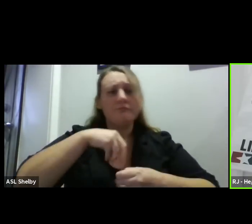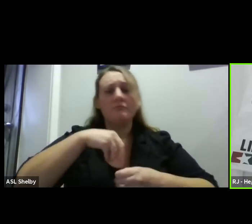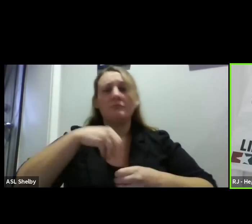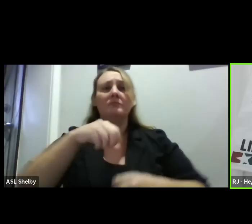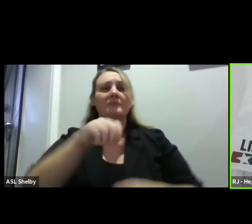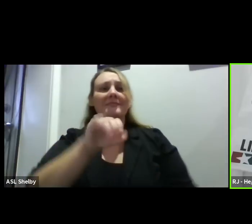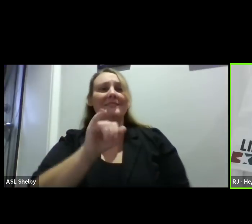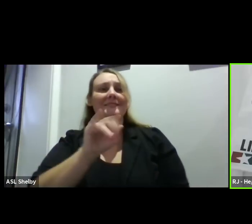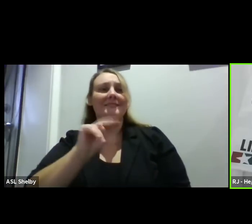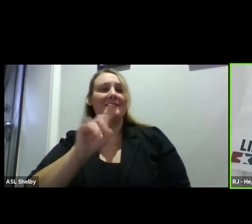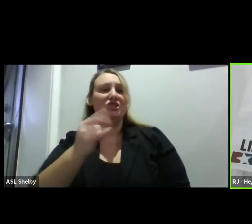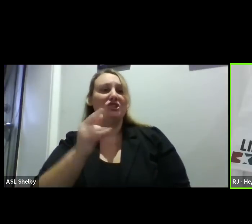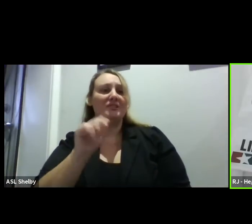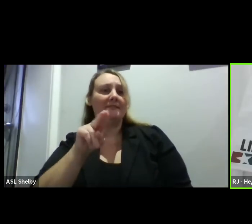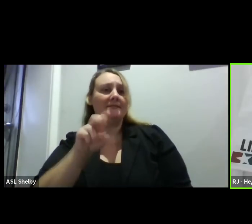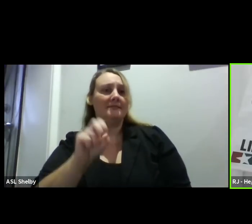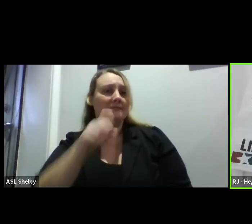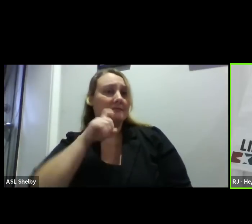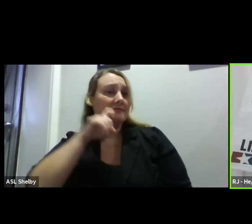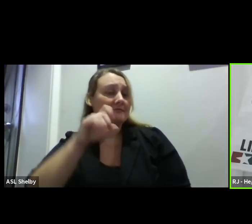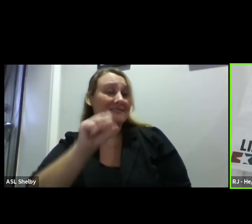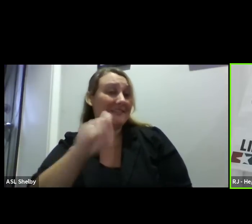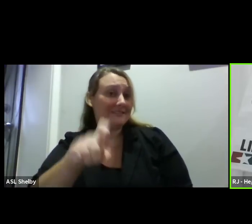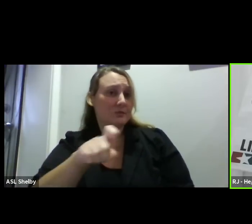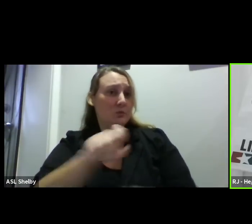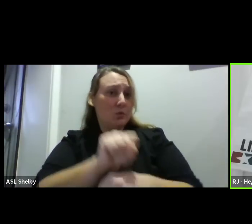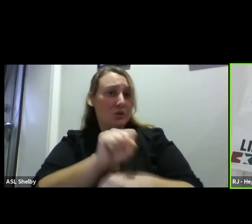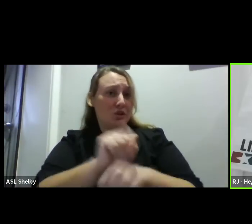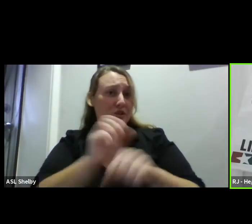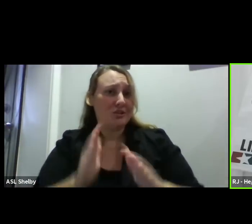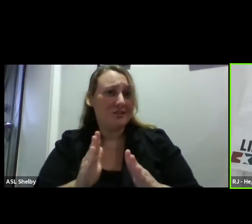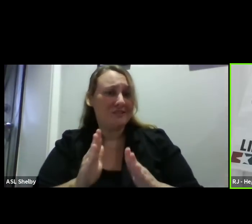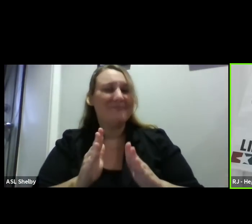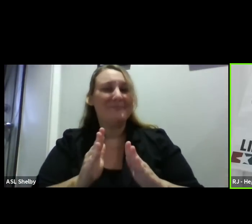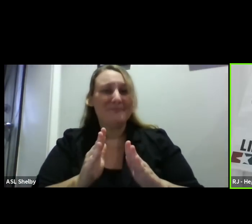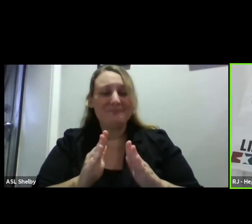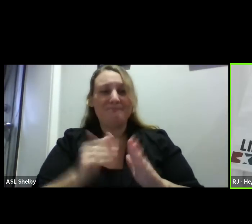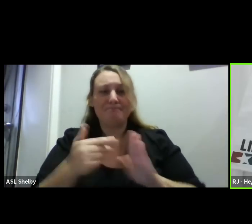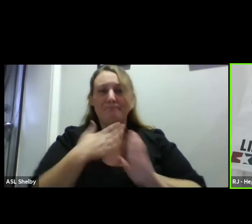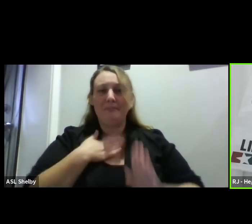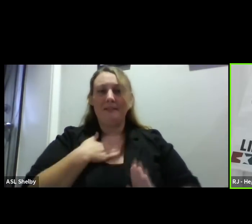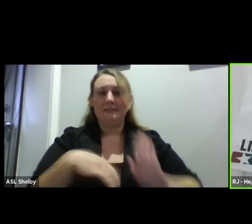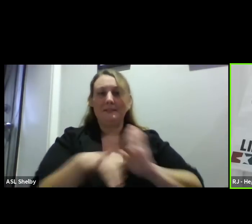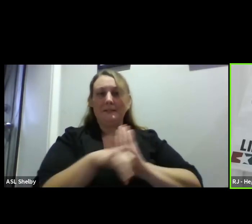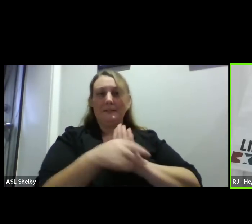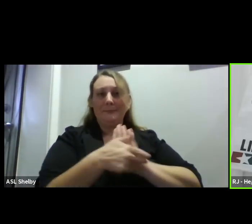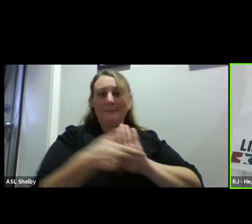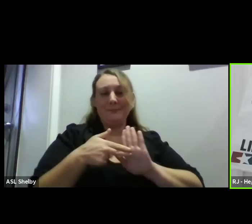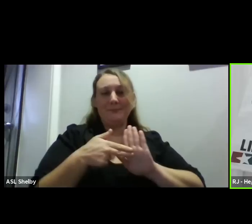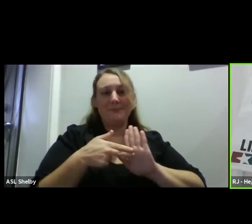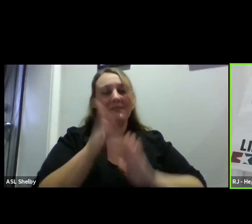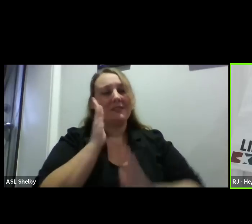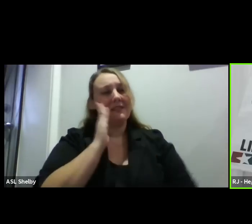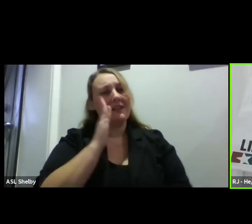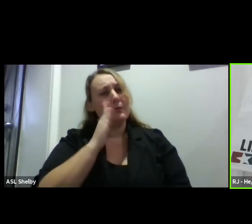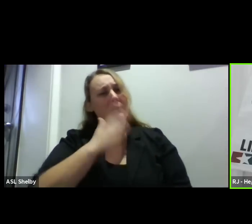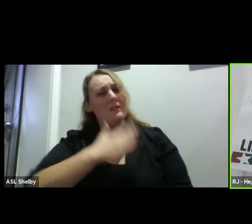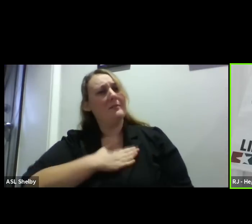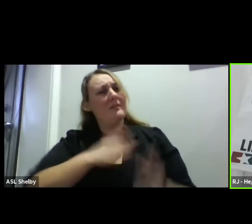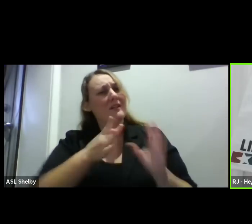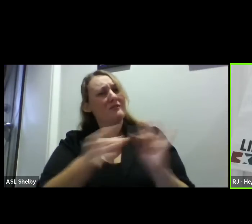I am going to keep my remarks brief as well in order to